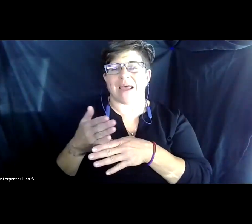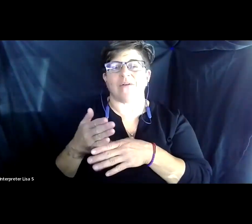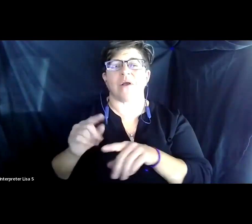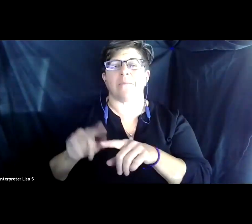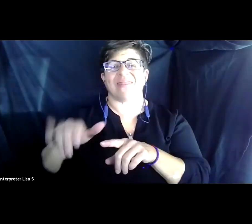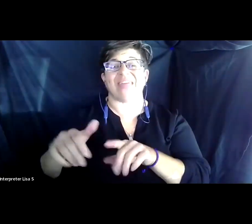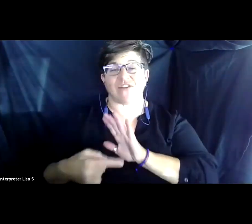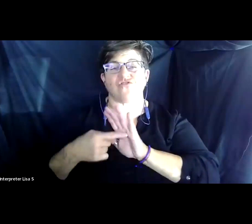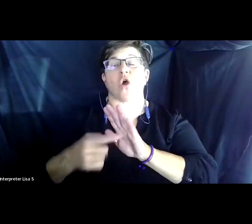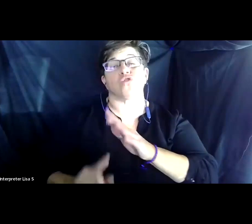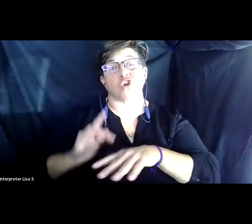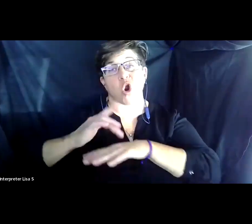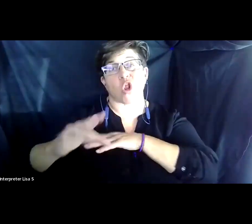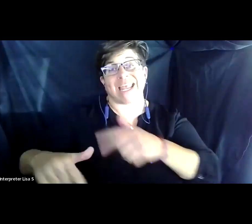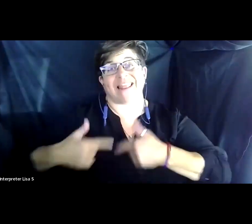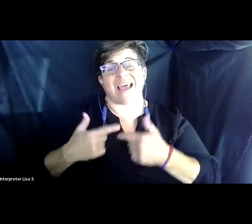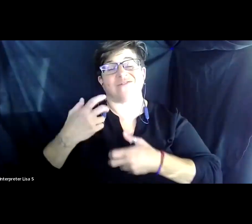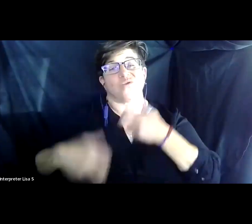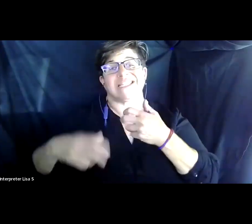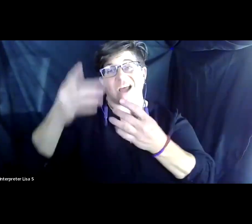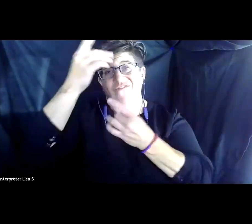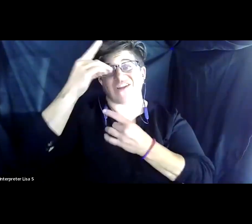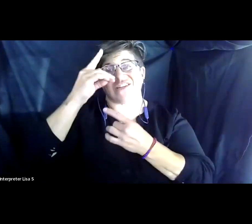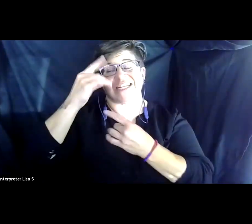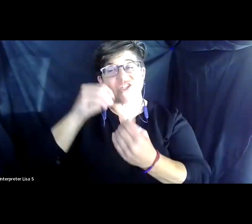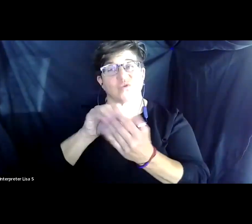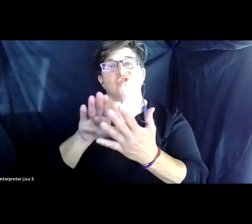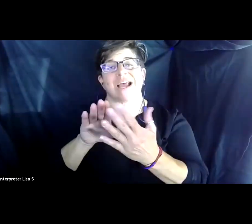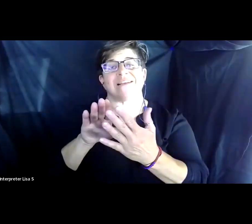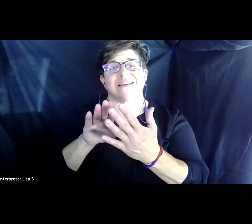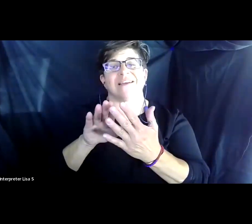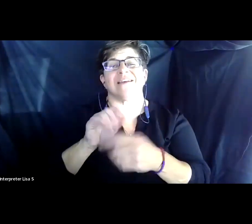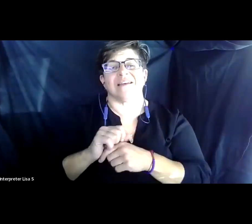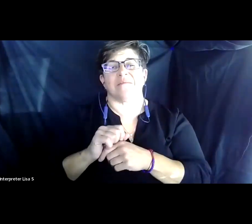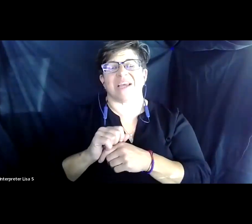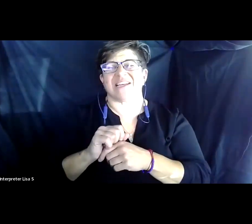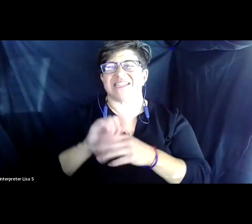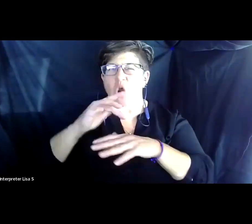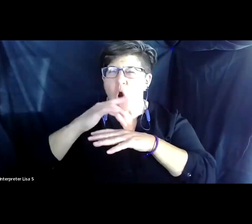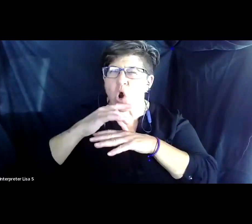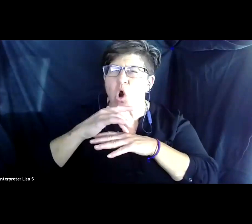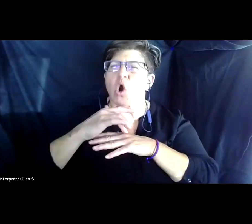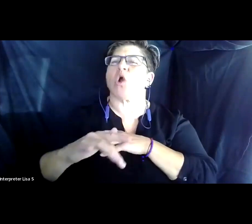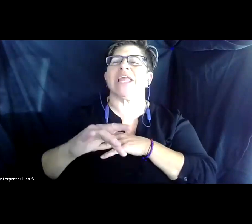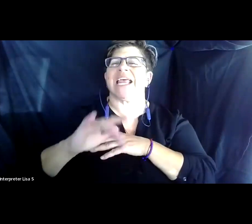expresses very early. So it's a very tough disease to address in terms of its early and severe onset in most cases.